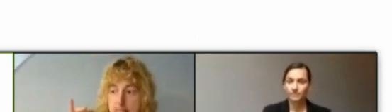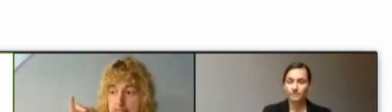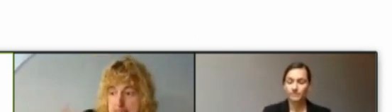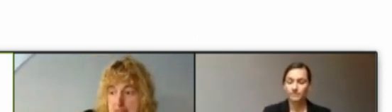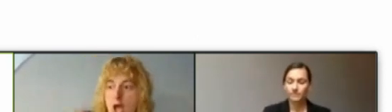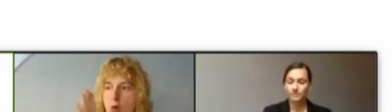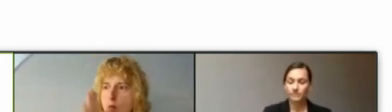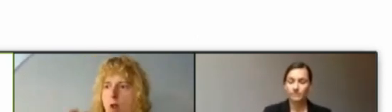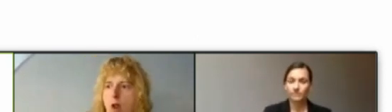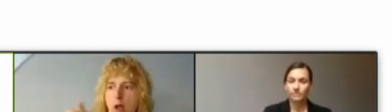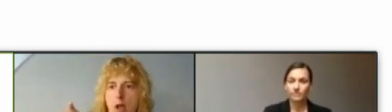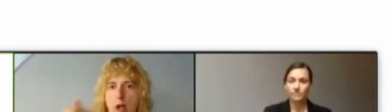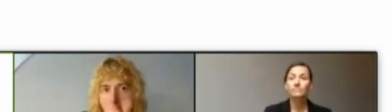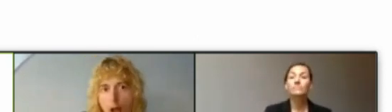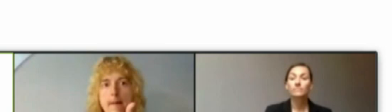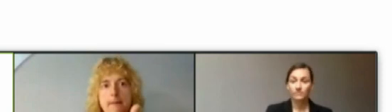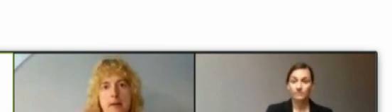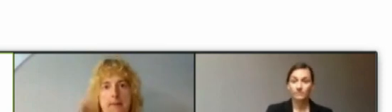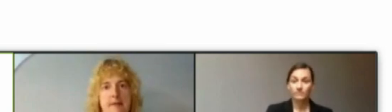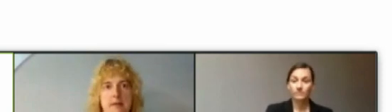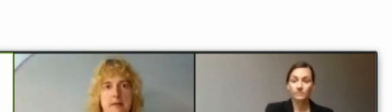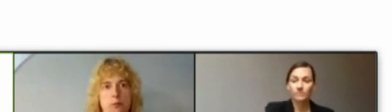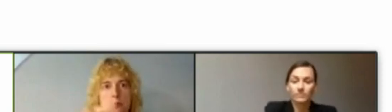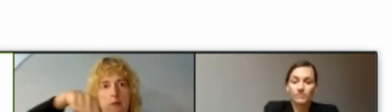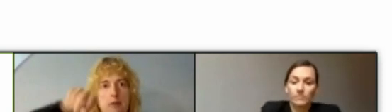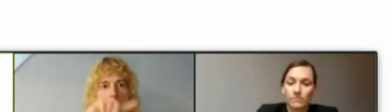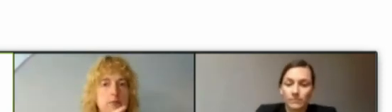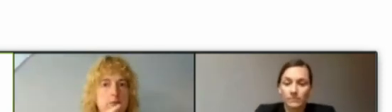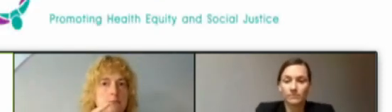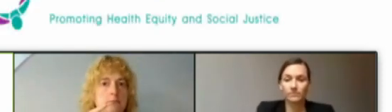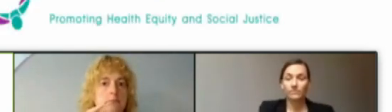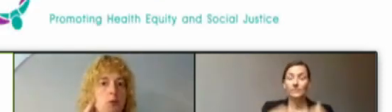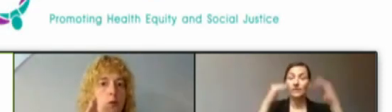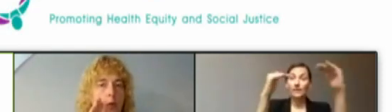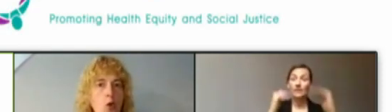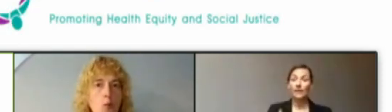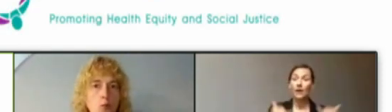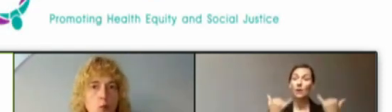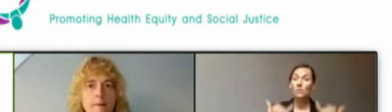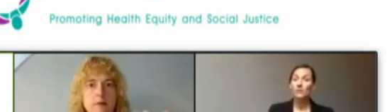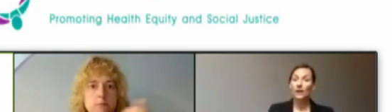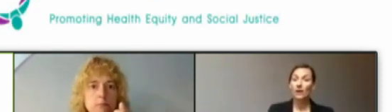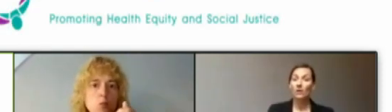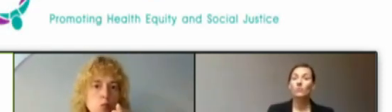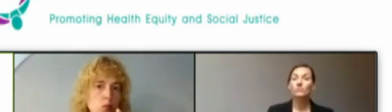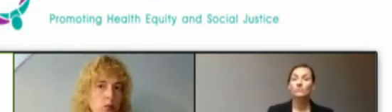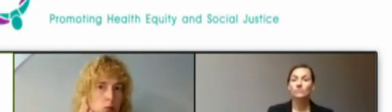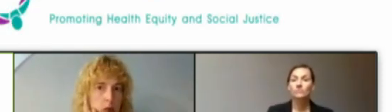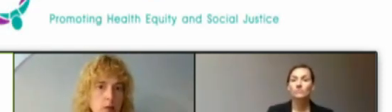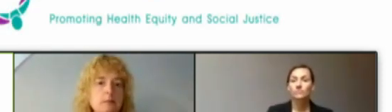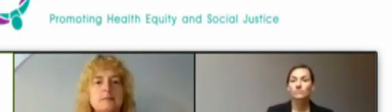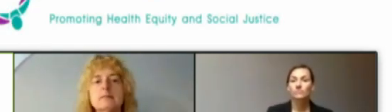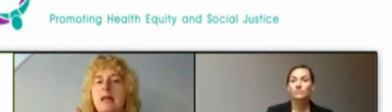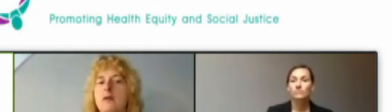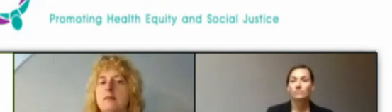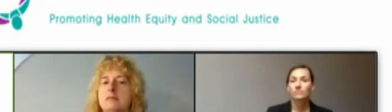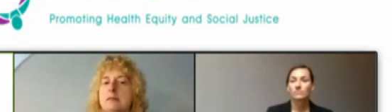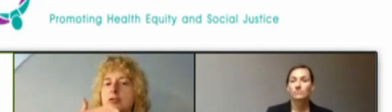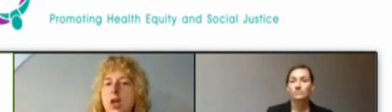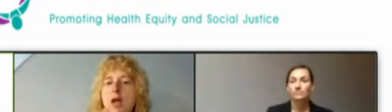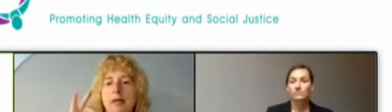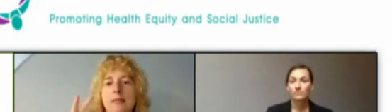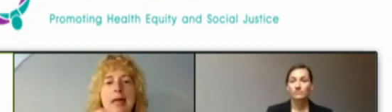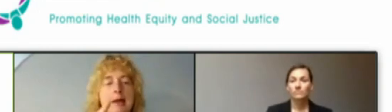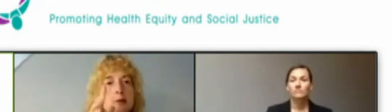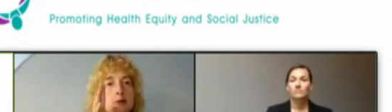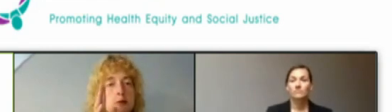Detroit community. Okay, go next slide. So I'm just going to end by sharing some of our partners here. It includes the Detroit Parent Network,